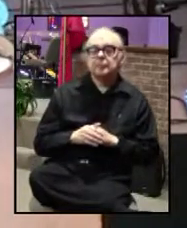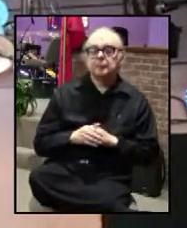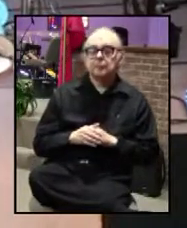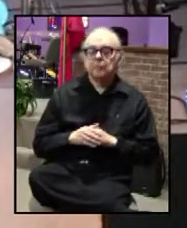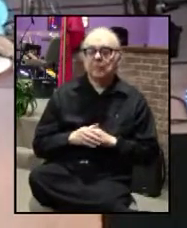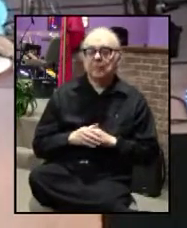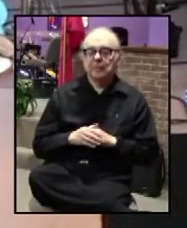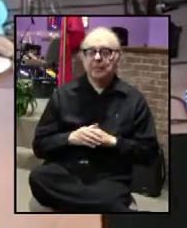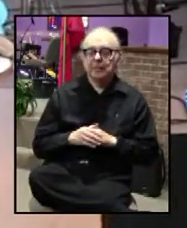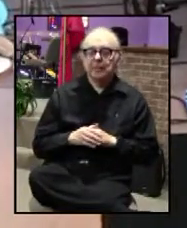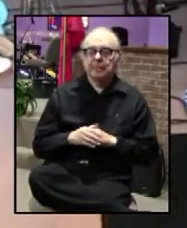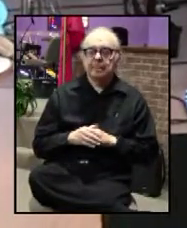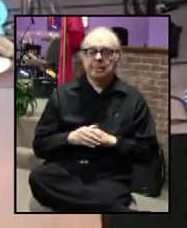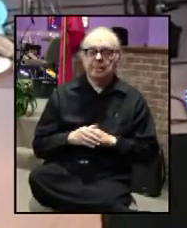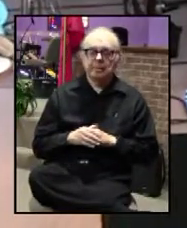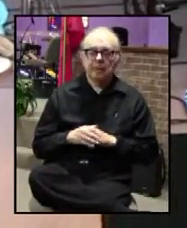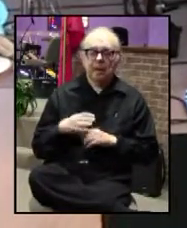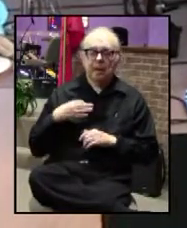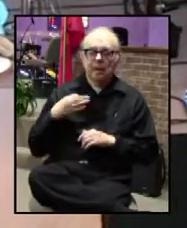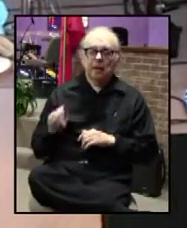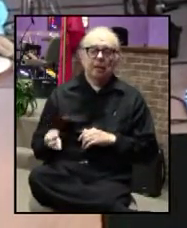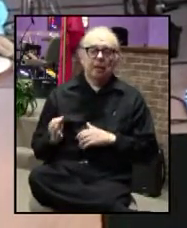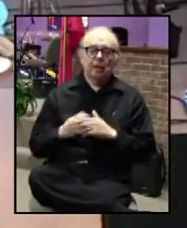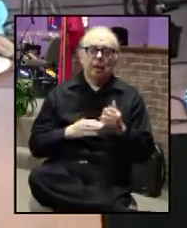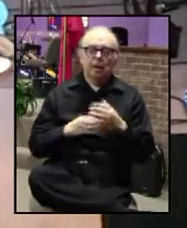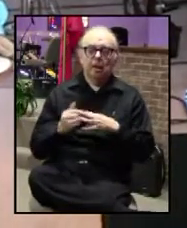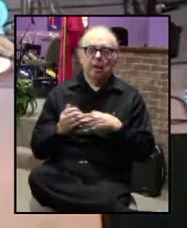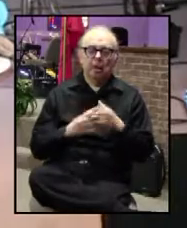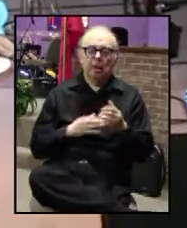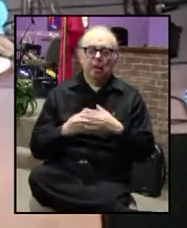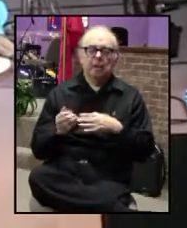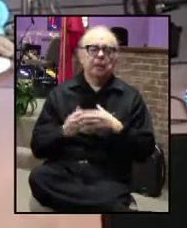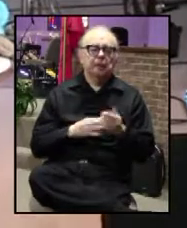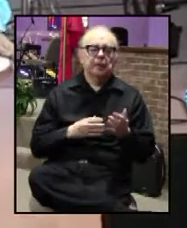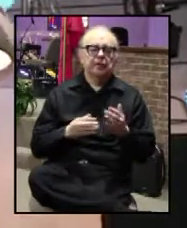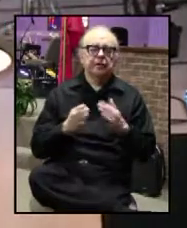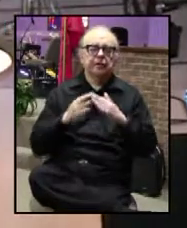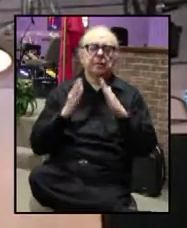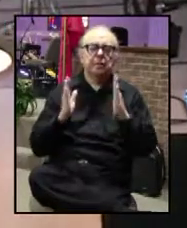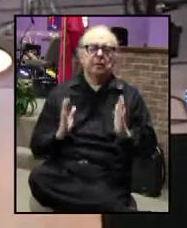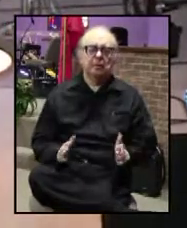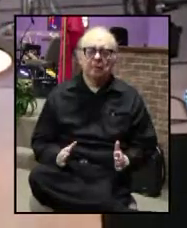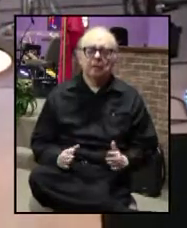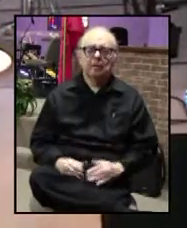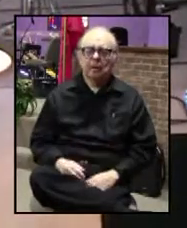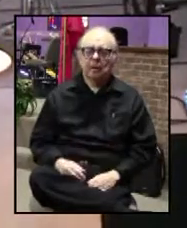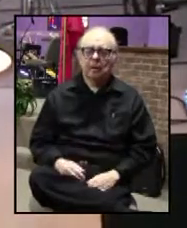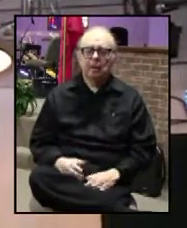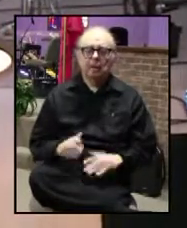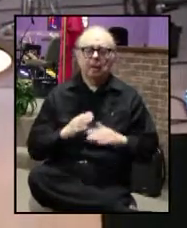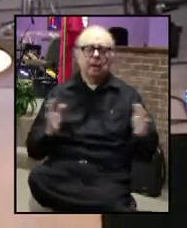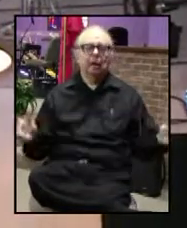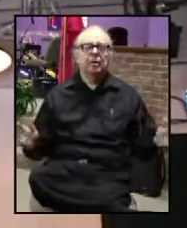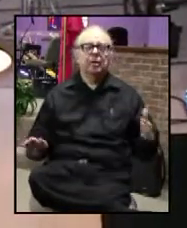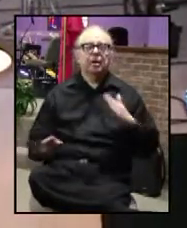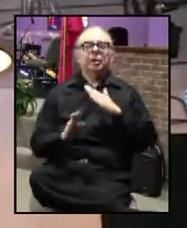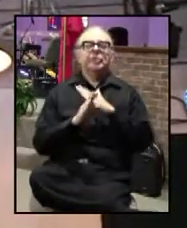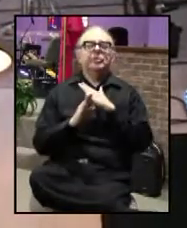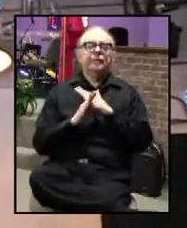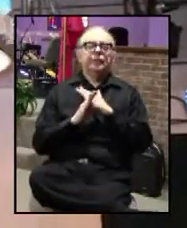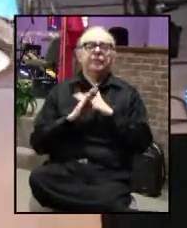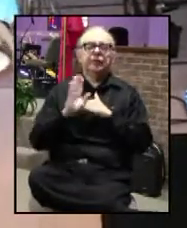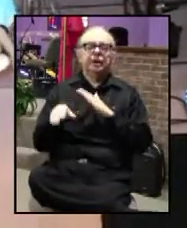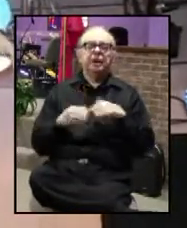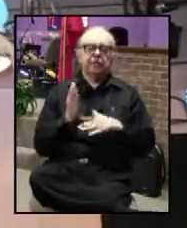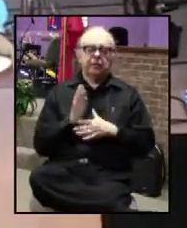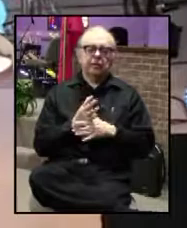the French built this place. It was called the Fame Magnolia Line. And it was a great defense against the Germans.